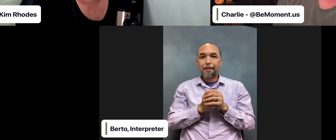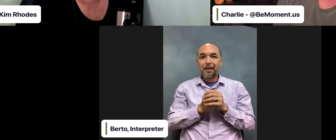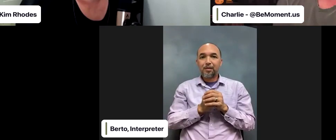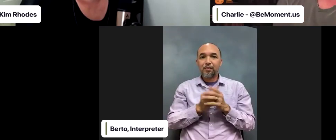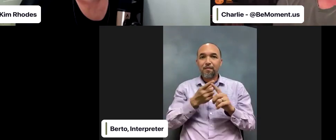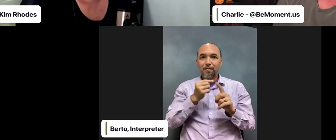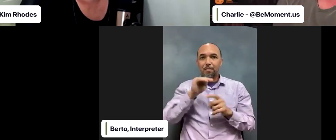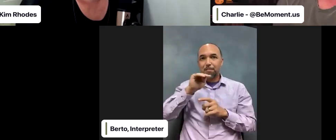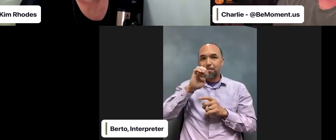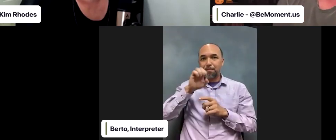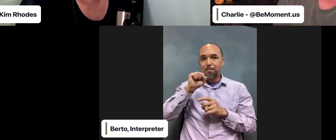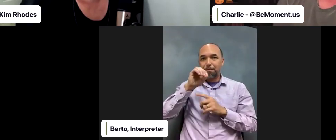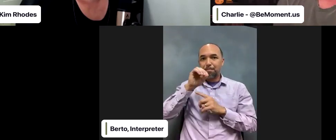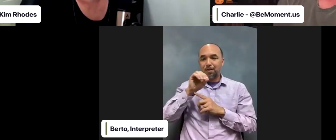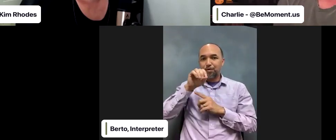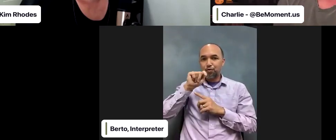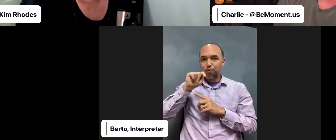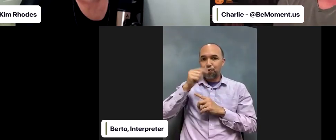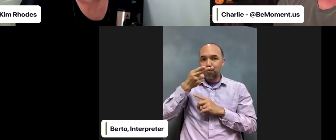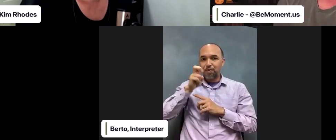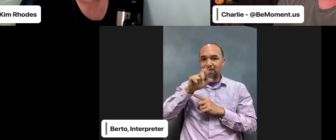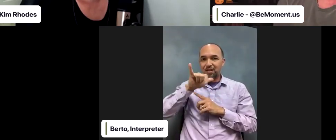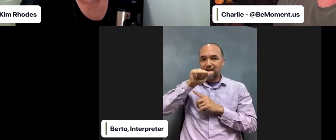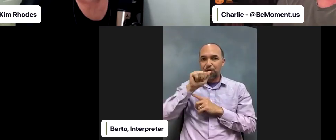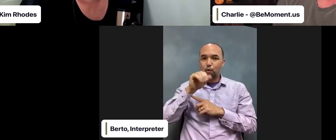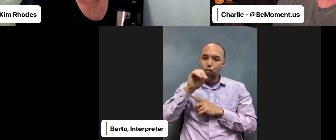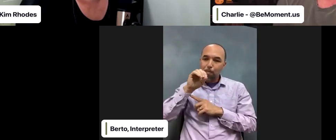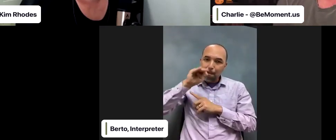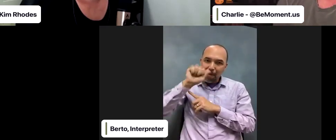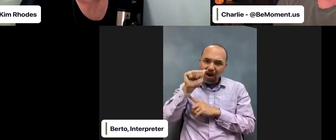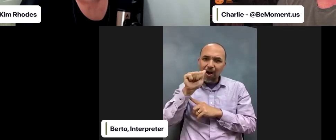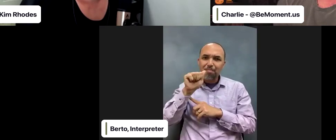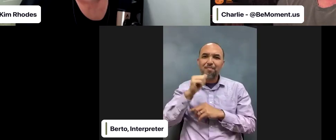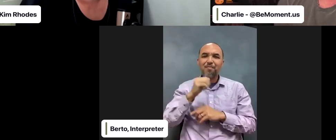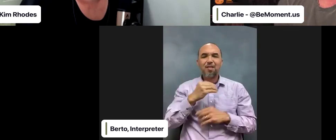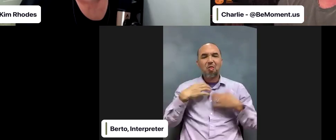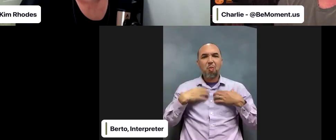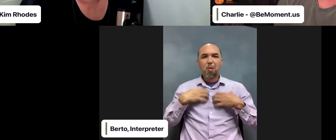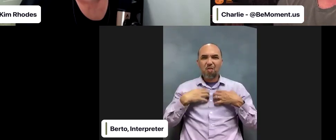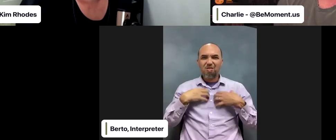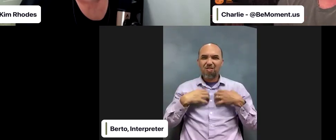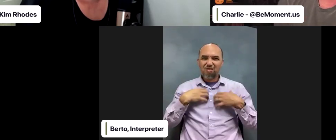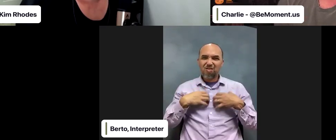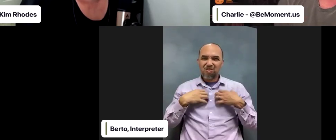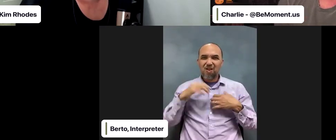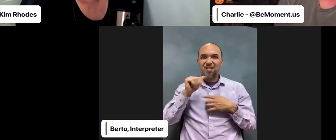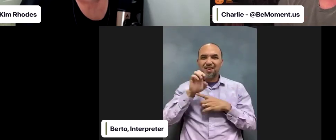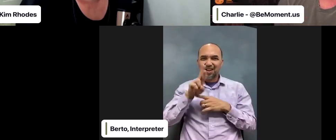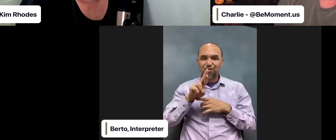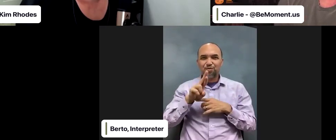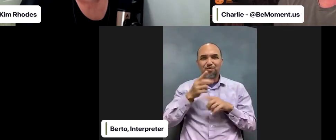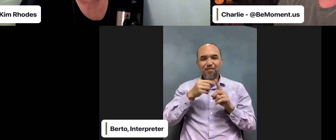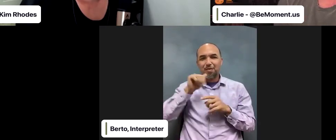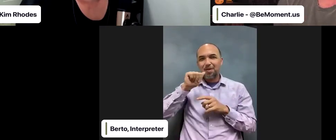mesothelioma. He got lung cancer from working in the shipyards. He was a guy that like was around a lot of asbestos, a lot of naval work,